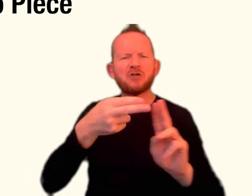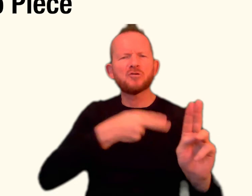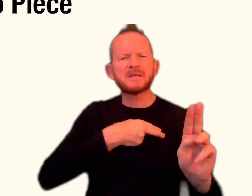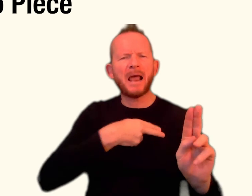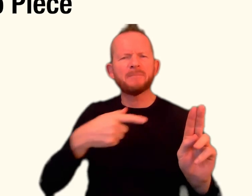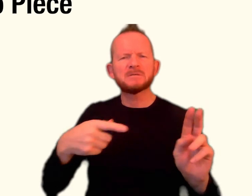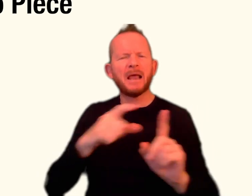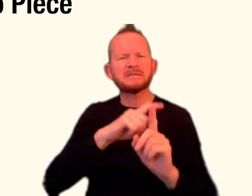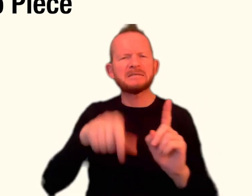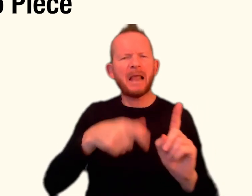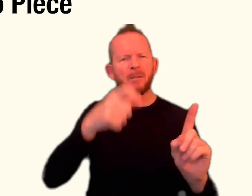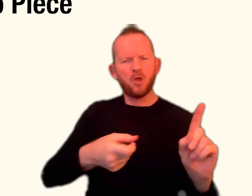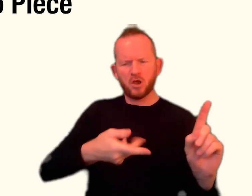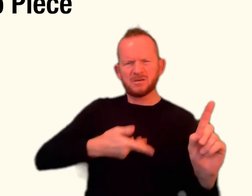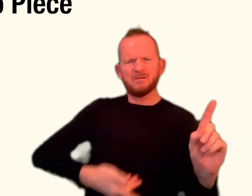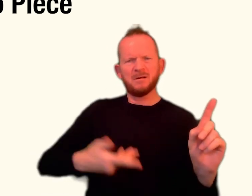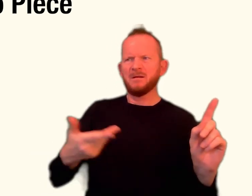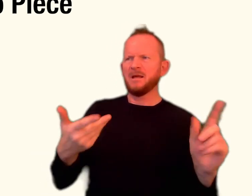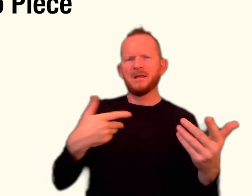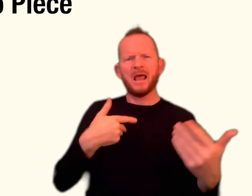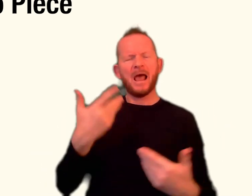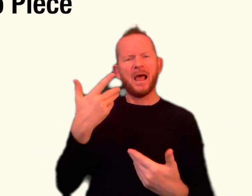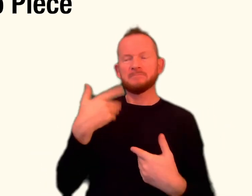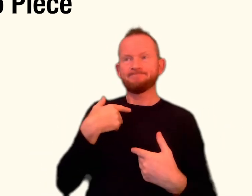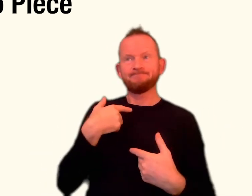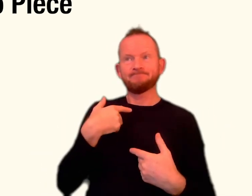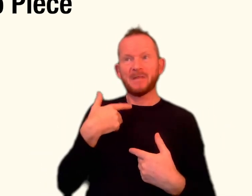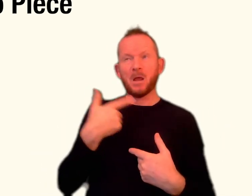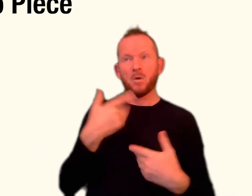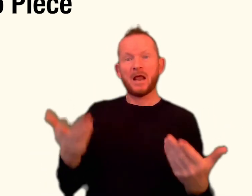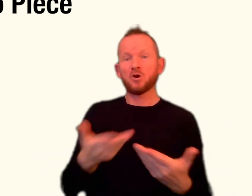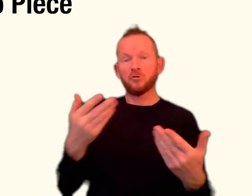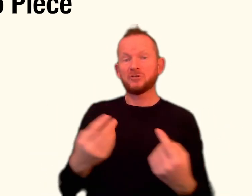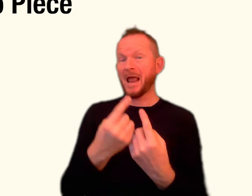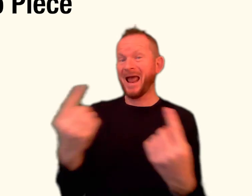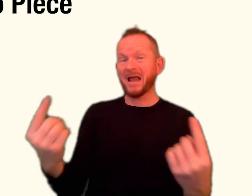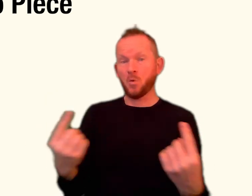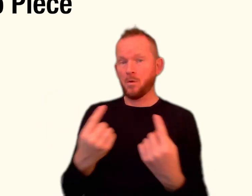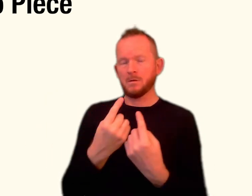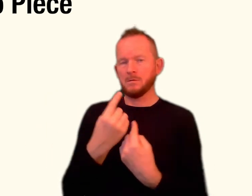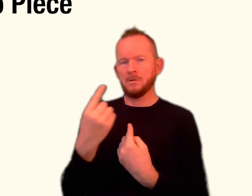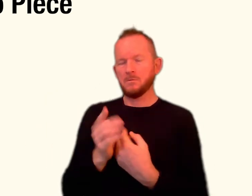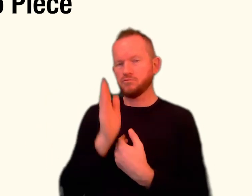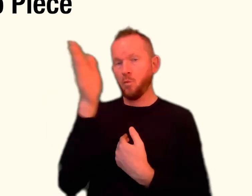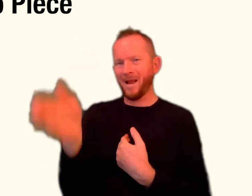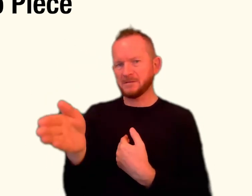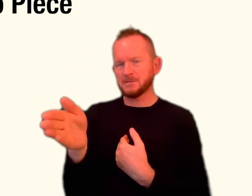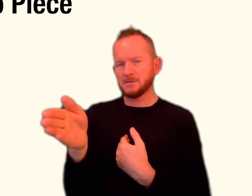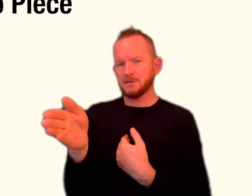a disabled person, I would encourage anyone who went